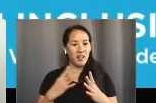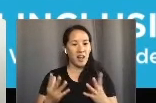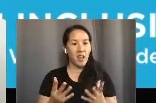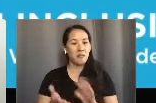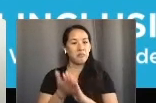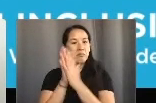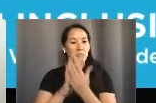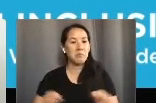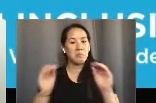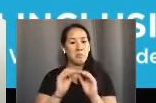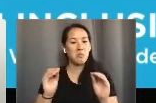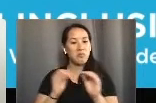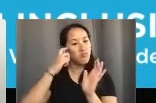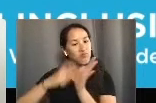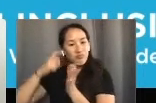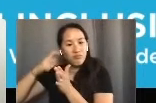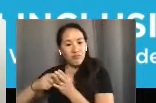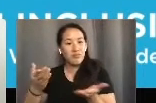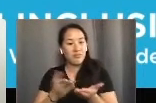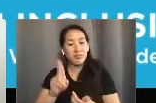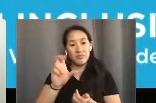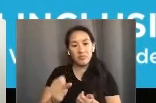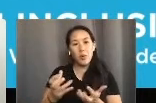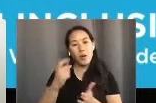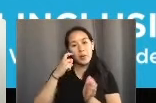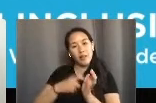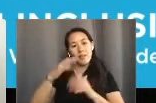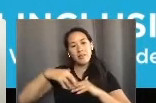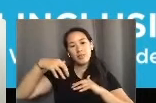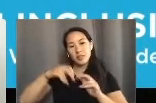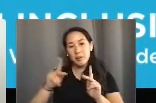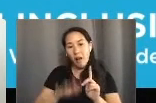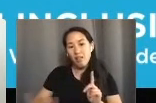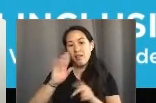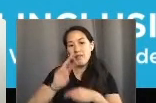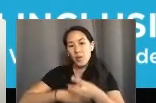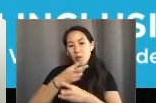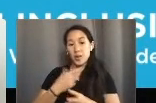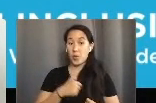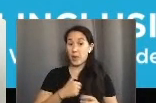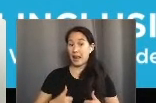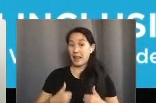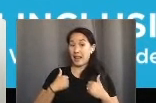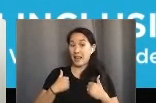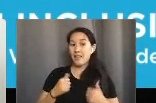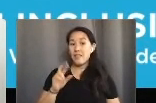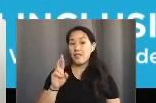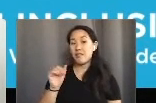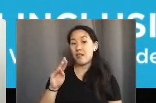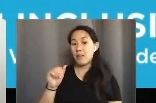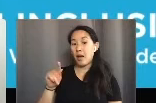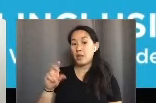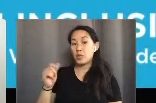US. And I wanted to acknowledge the Indigenous people around the world. We live on the traditional land of the Ramaytush people